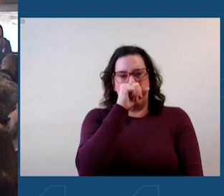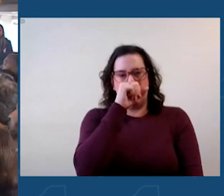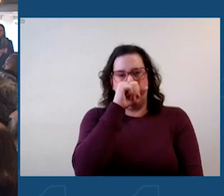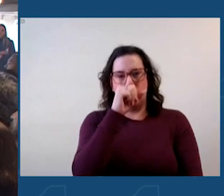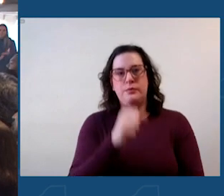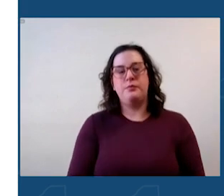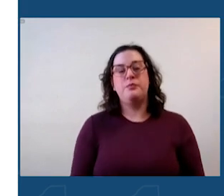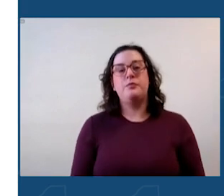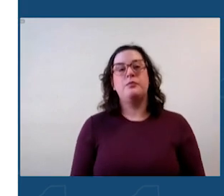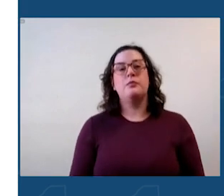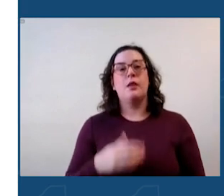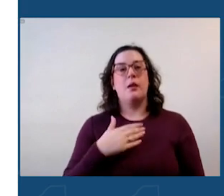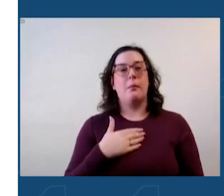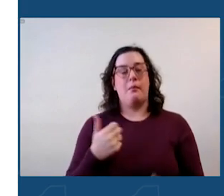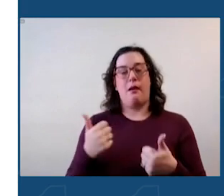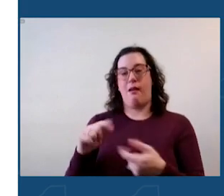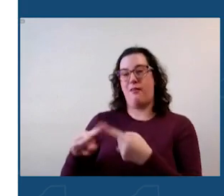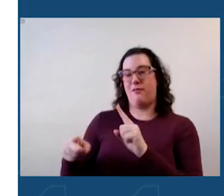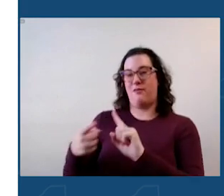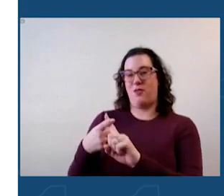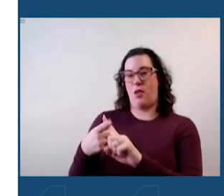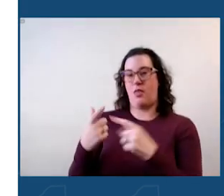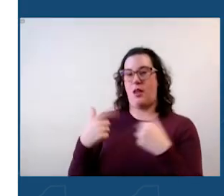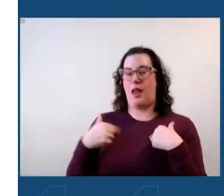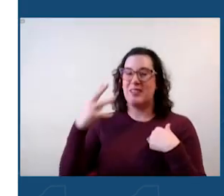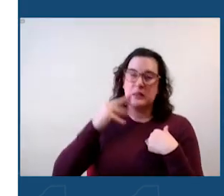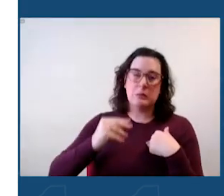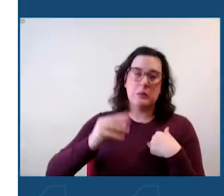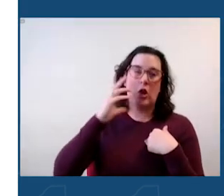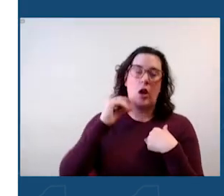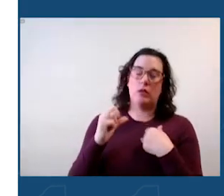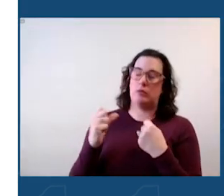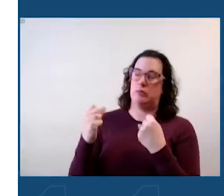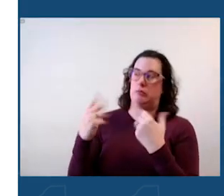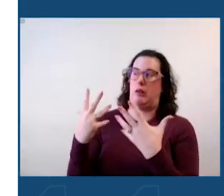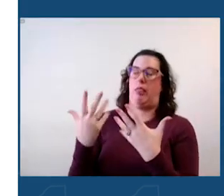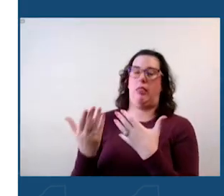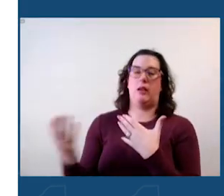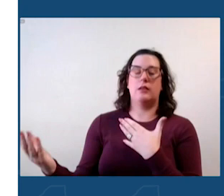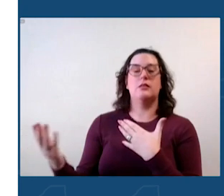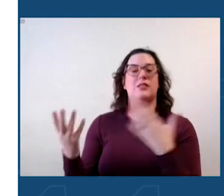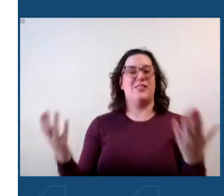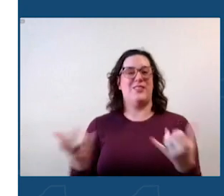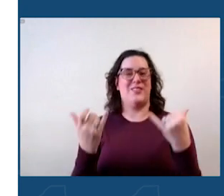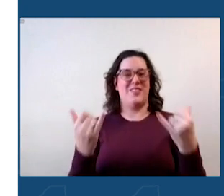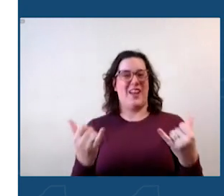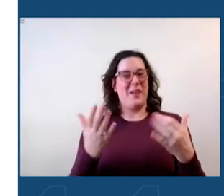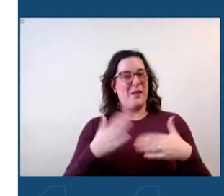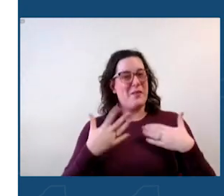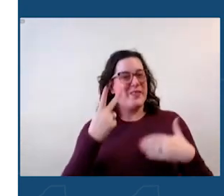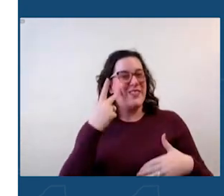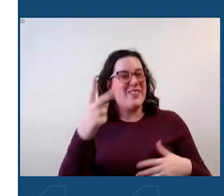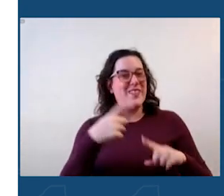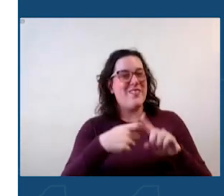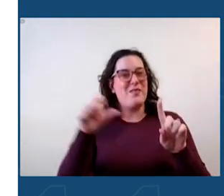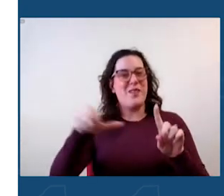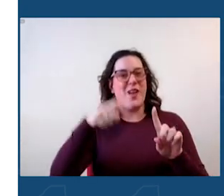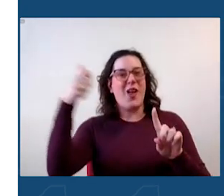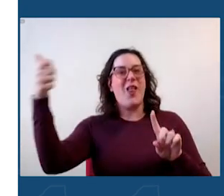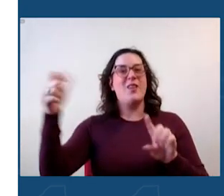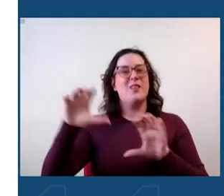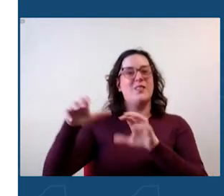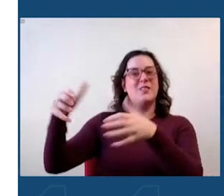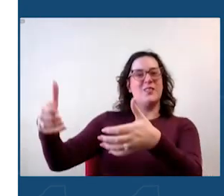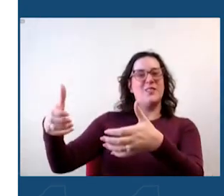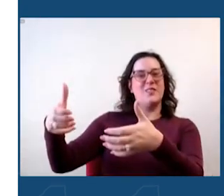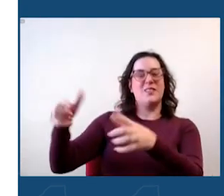My good friend who I've been through a lot with, and he is here today, and I'm glad to see him from the other side of the party, which never has a party,